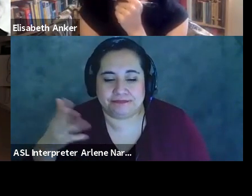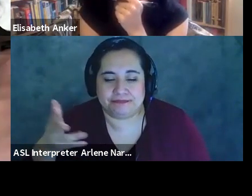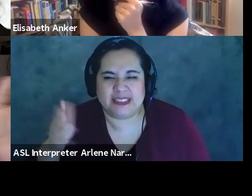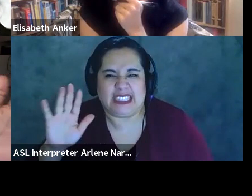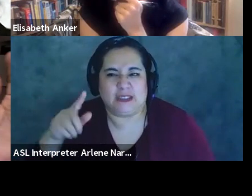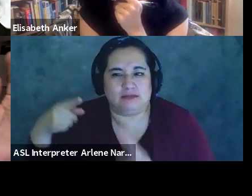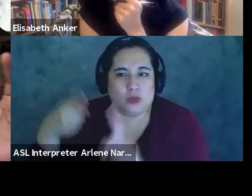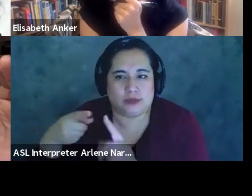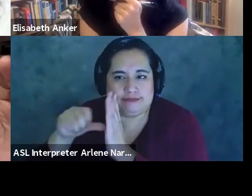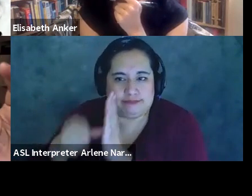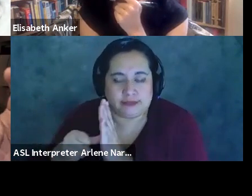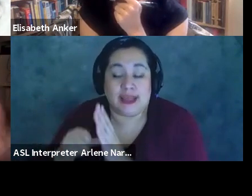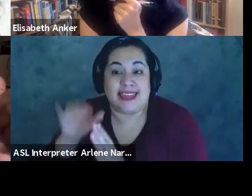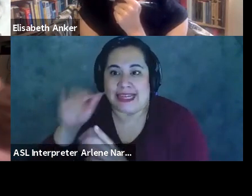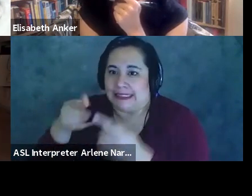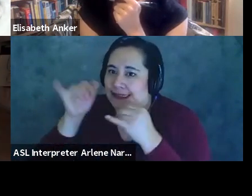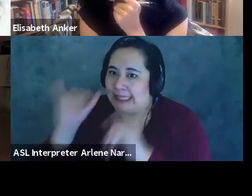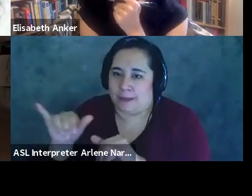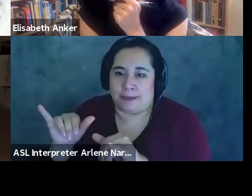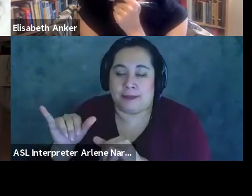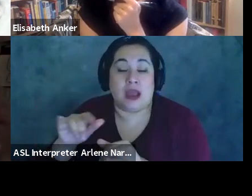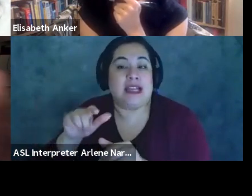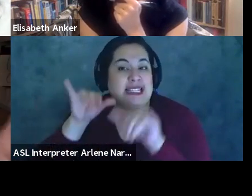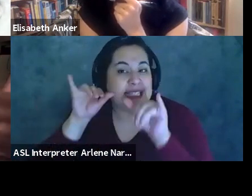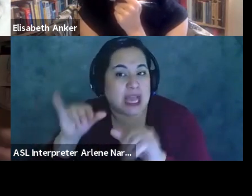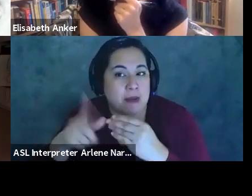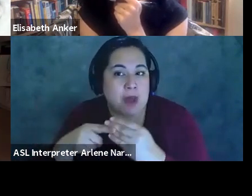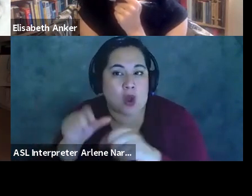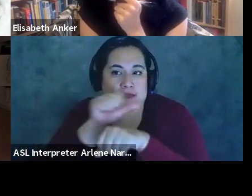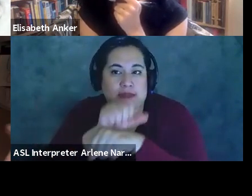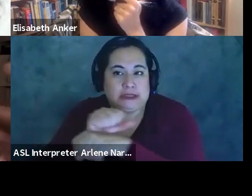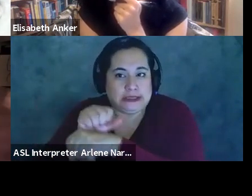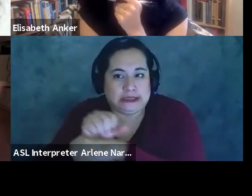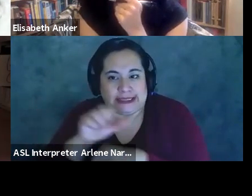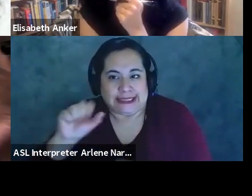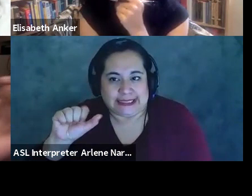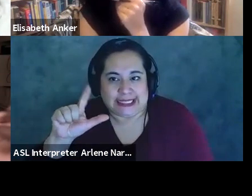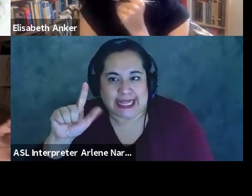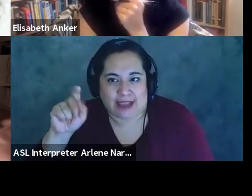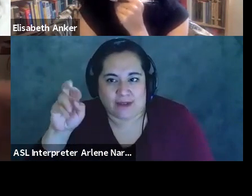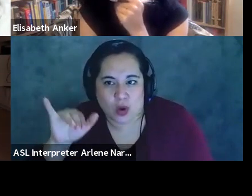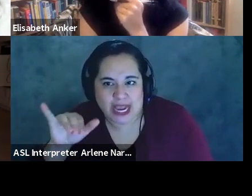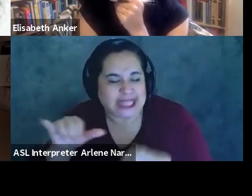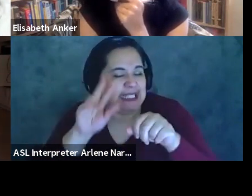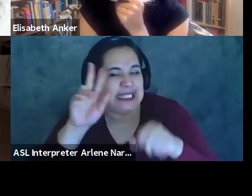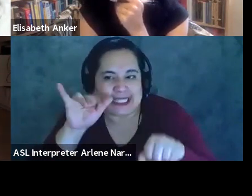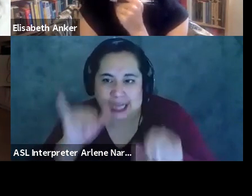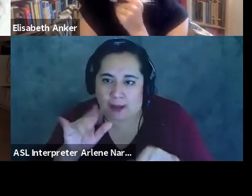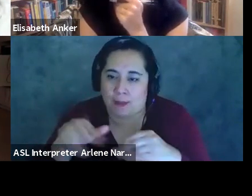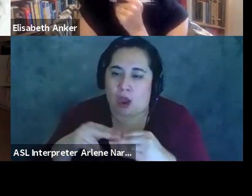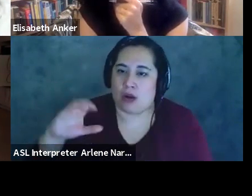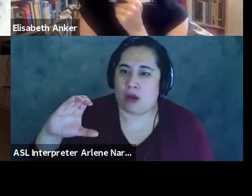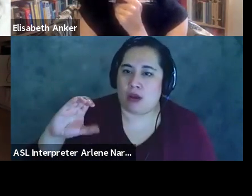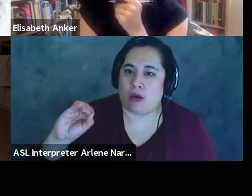argument on all of this. It was the case under slavery. It was, of course, the case under colonialism. And in fact,